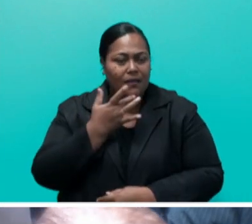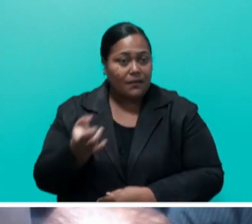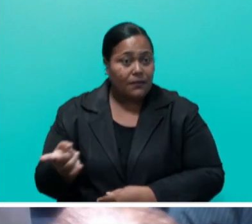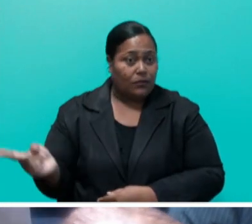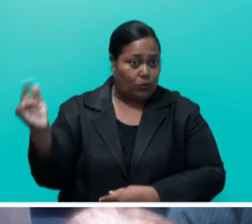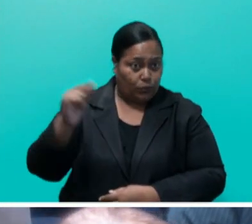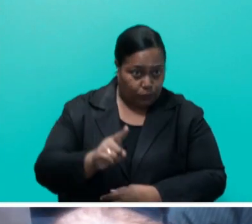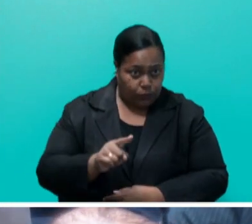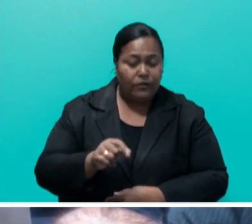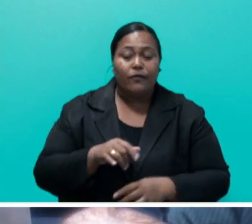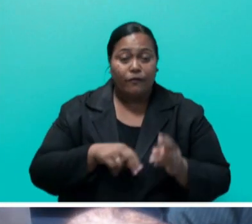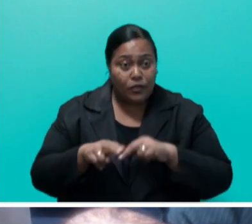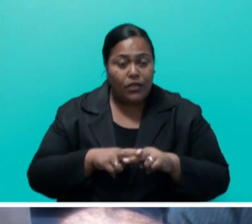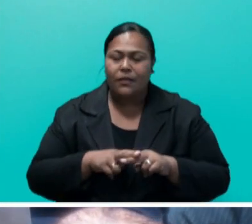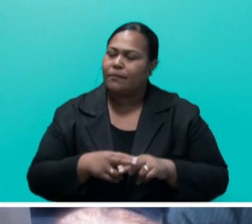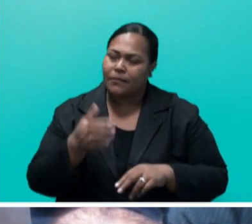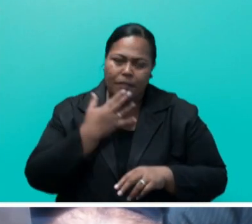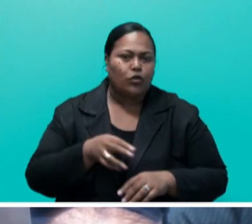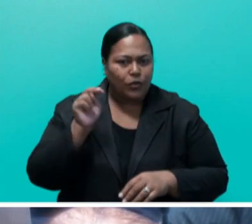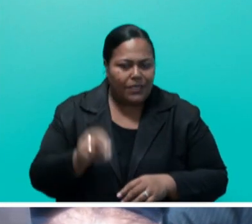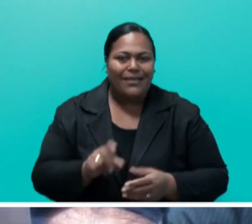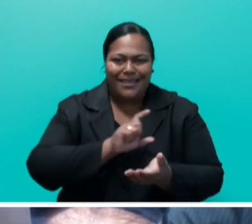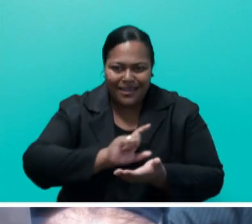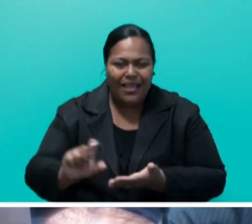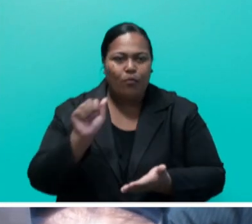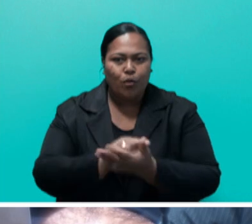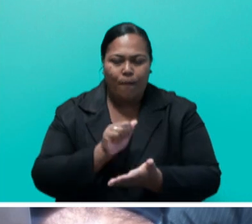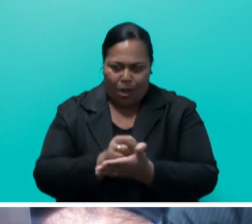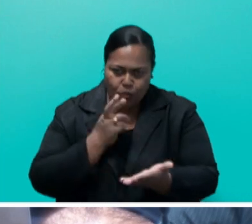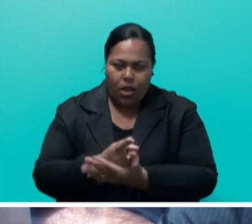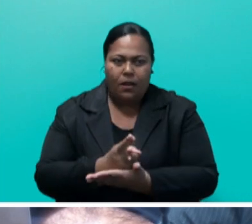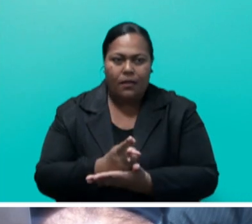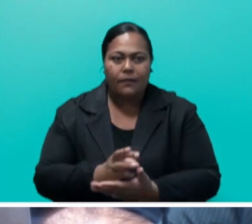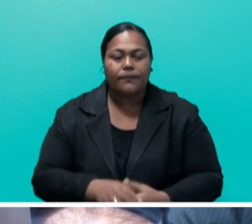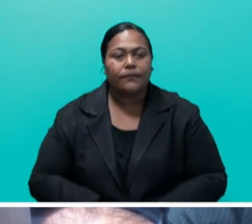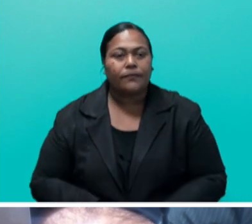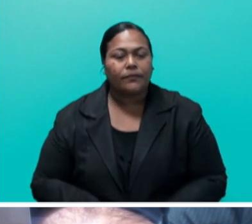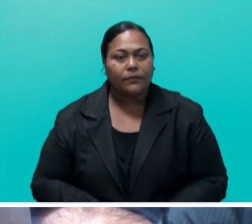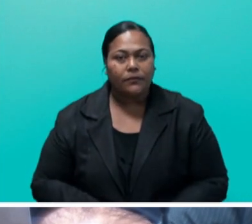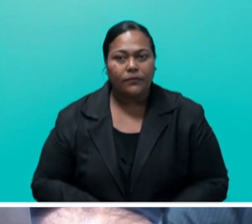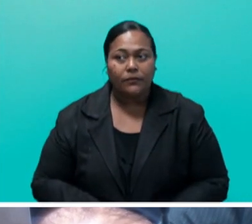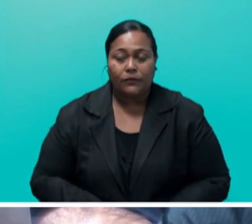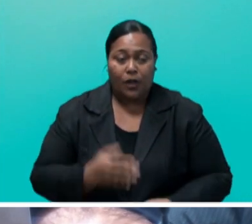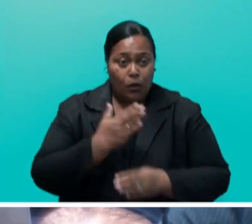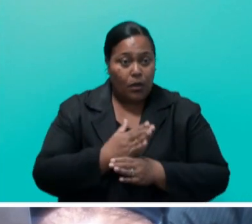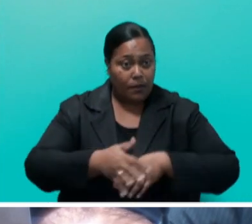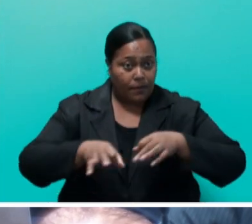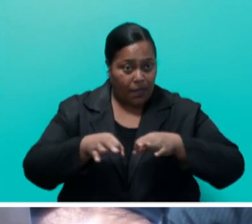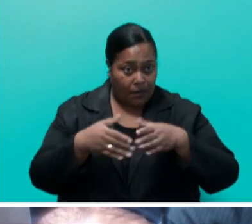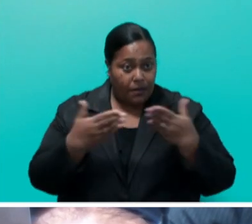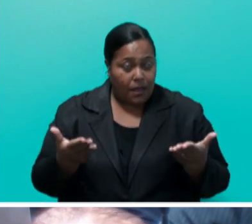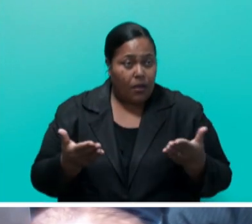to encourage them to verify the legitimacy of these recruitment agencies. Now, these initiatives, Honourable Speaker, once